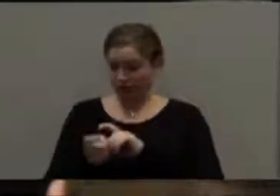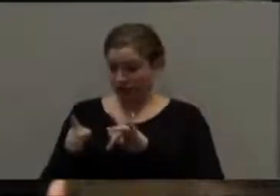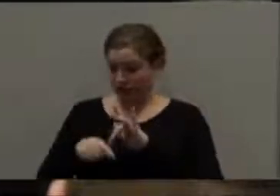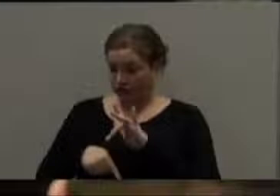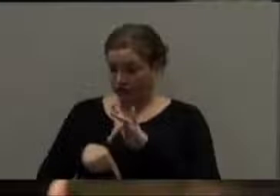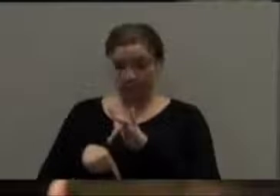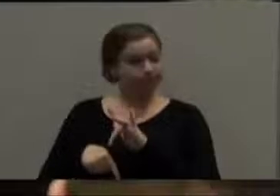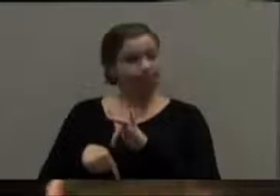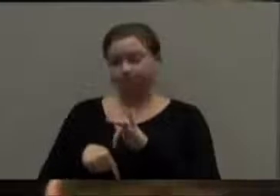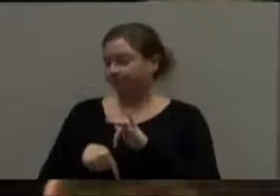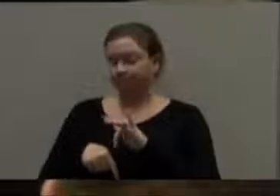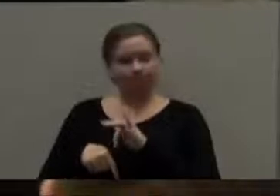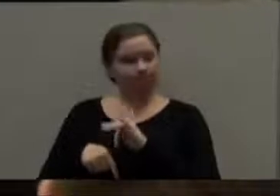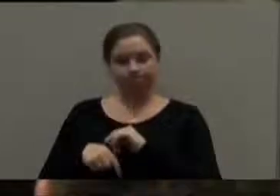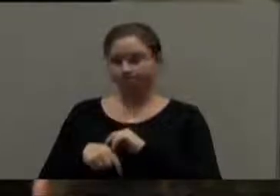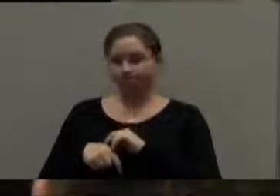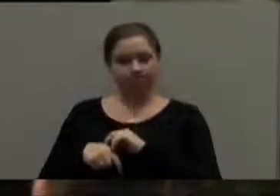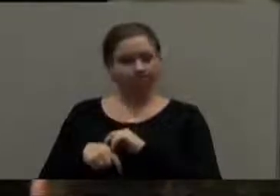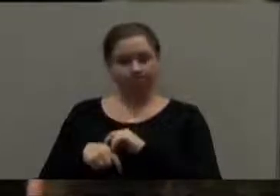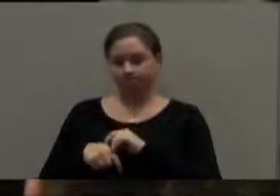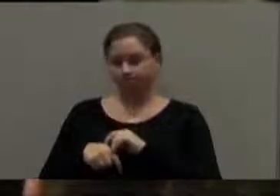pass?